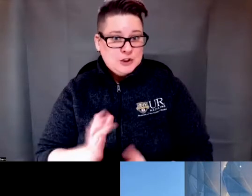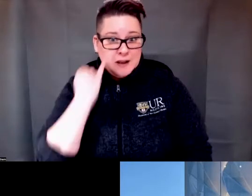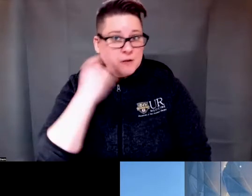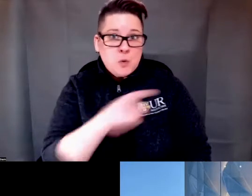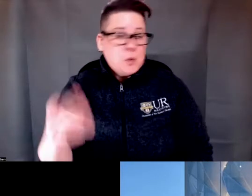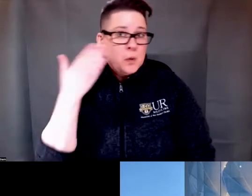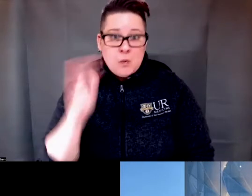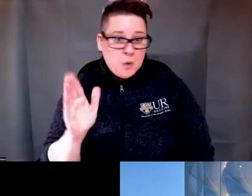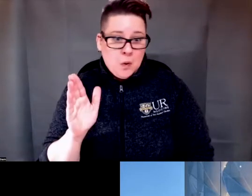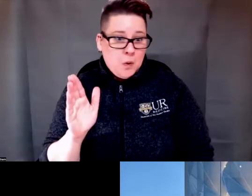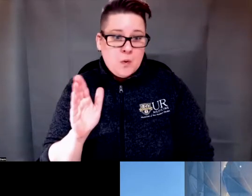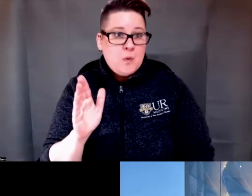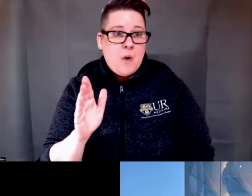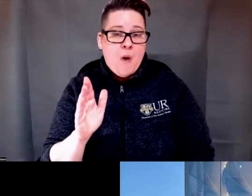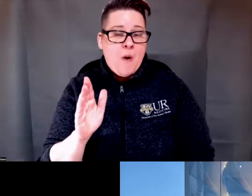not know